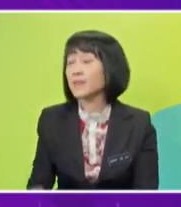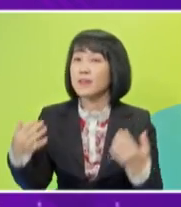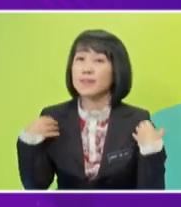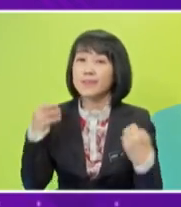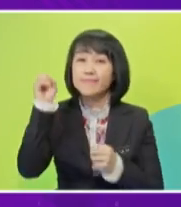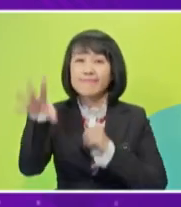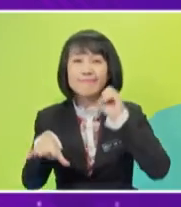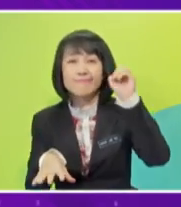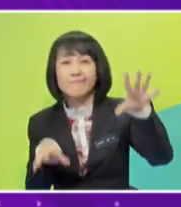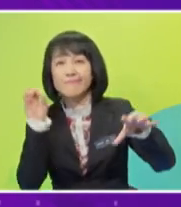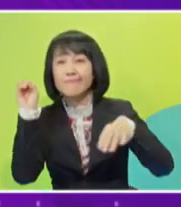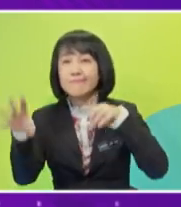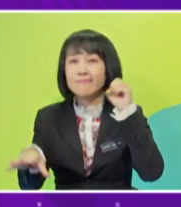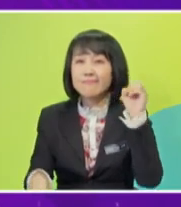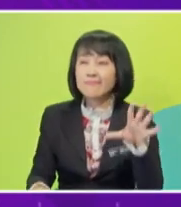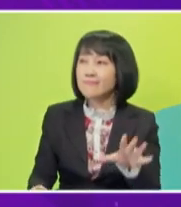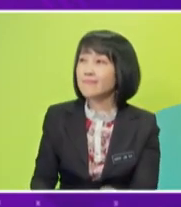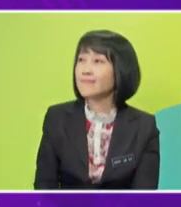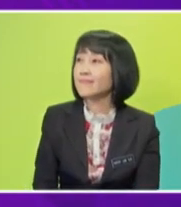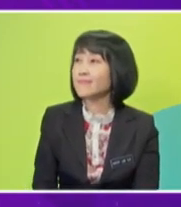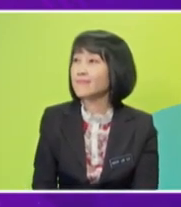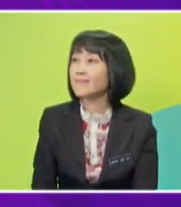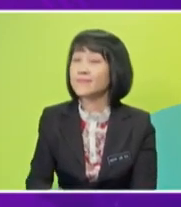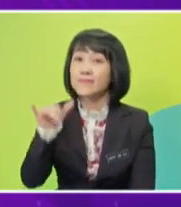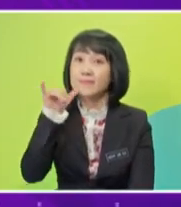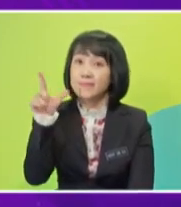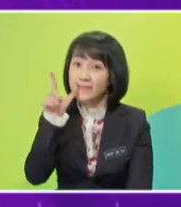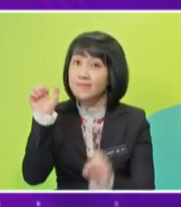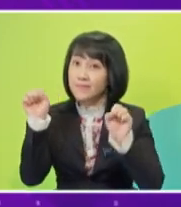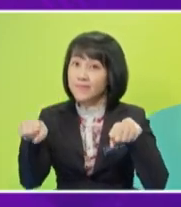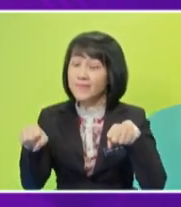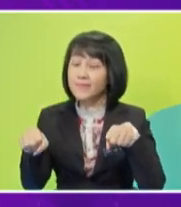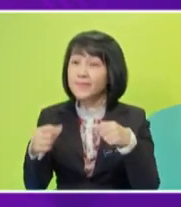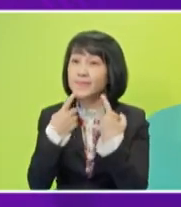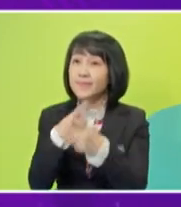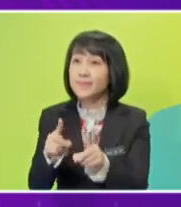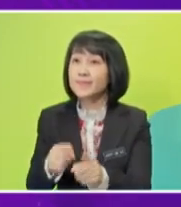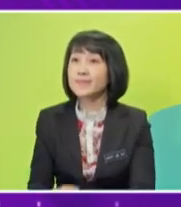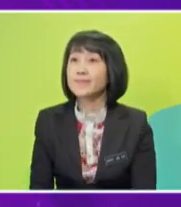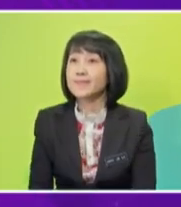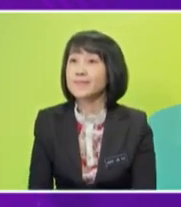there's a straw. Maybe can Yunling, can you unmute yourself and tell me?